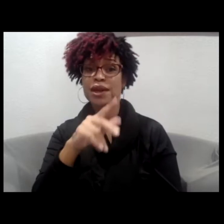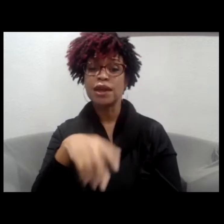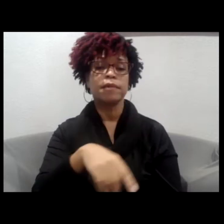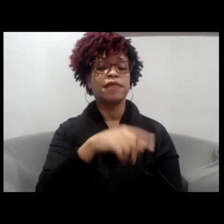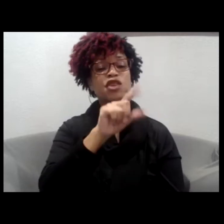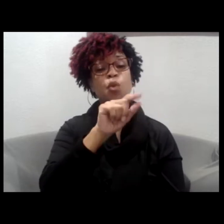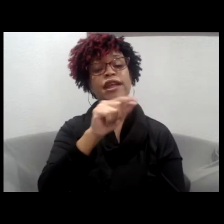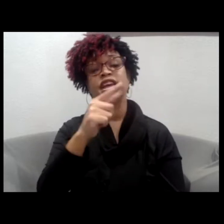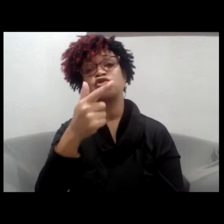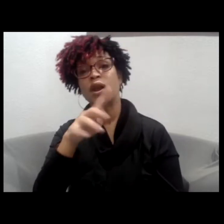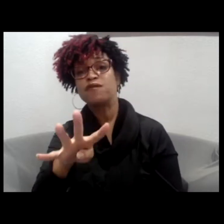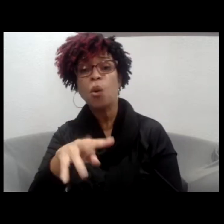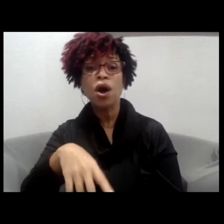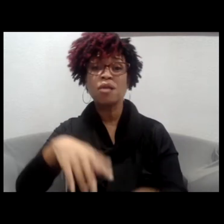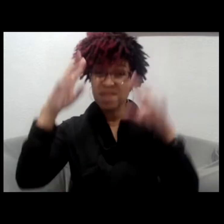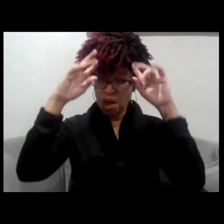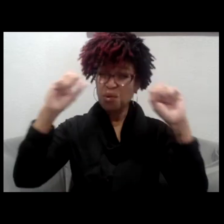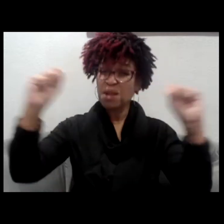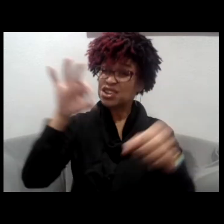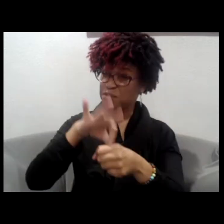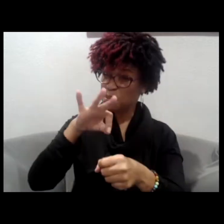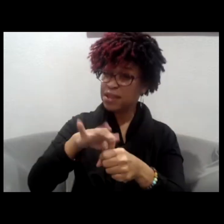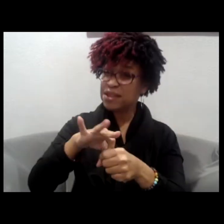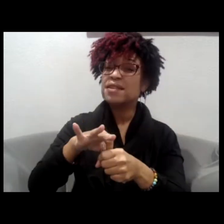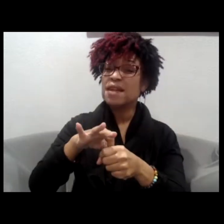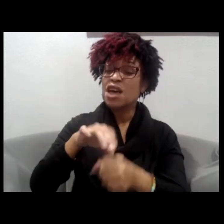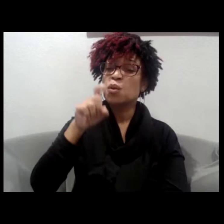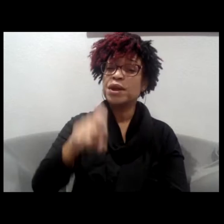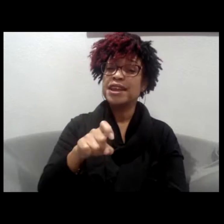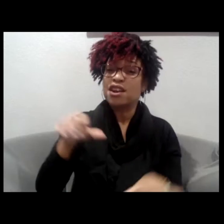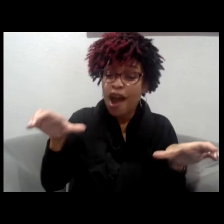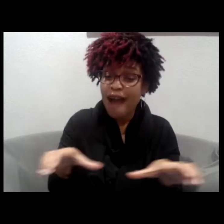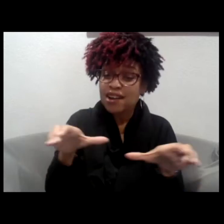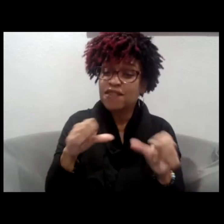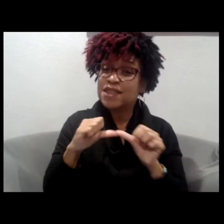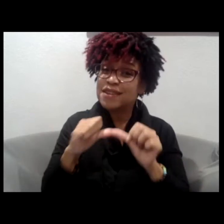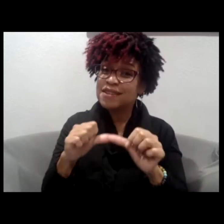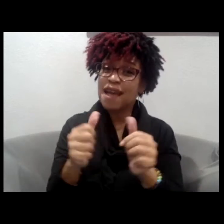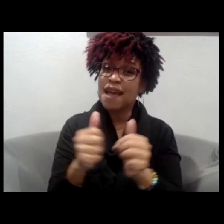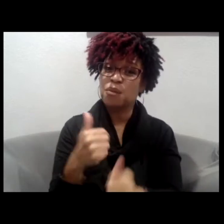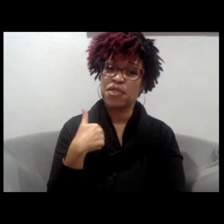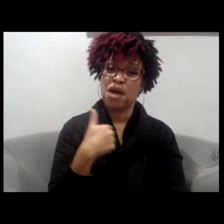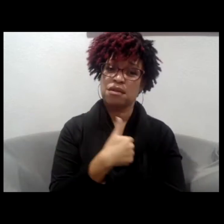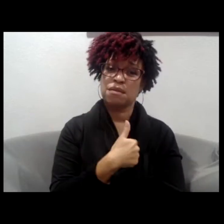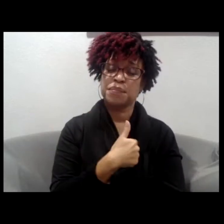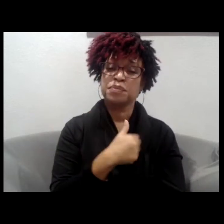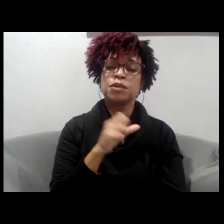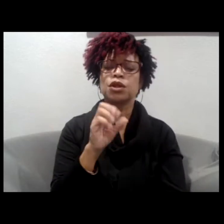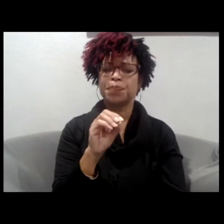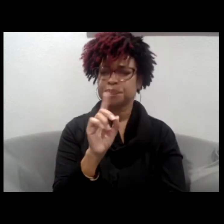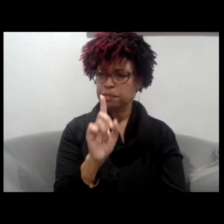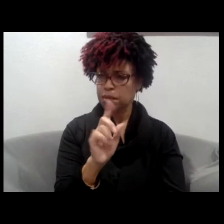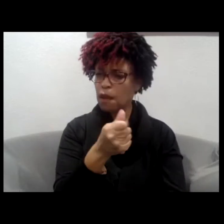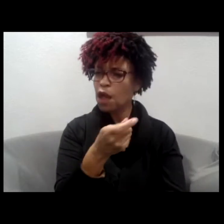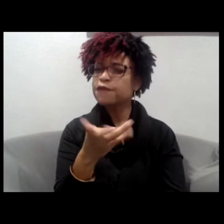so we need our activists to stay with us. I wanted to, let's see, a couple of other things I